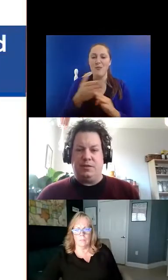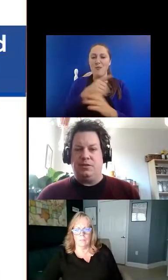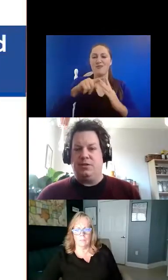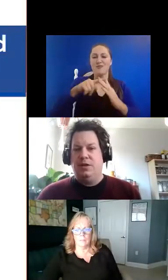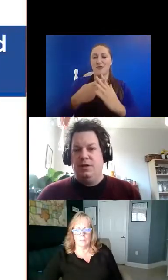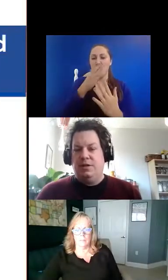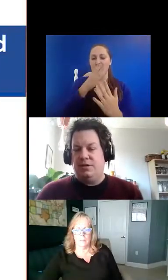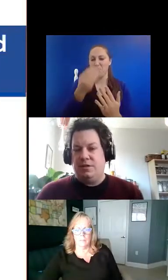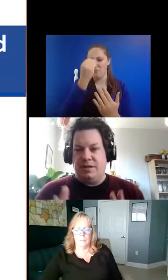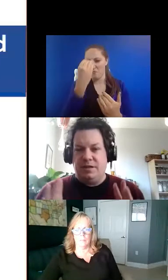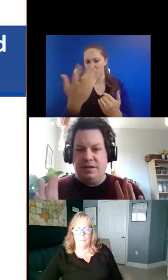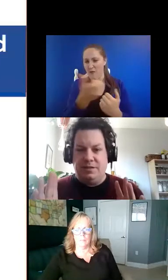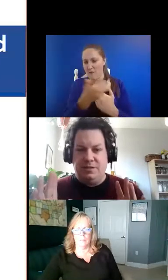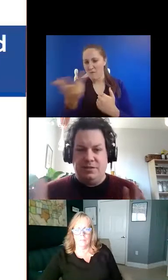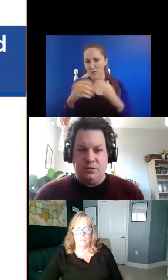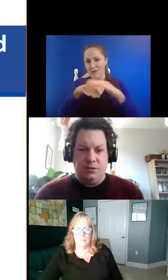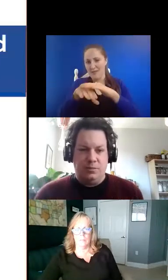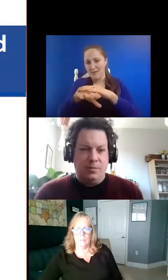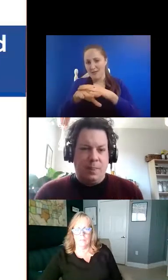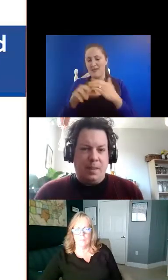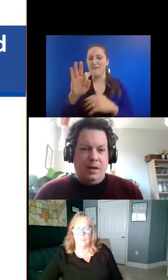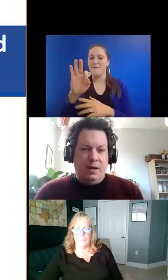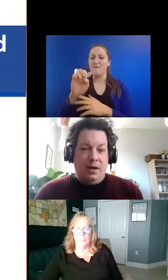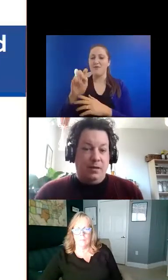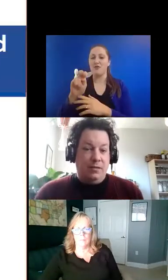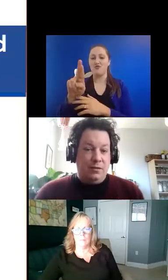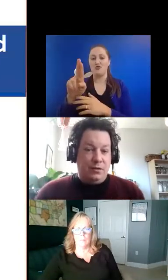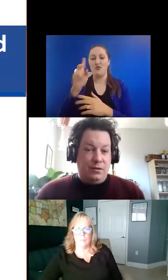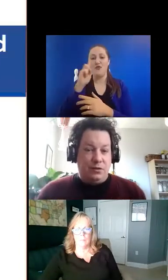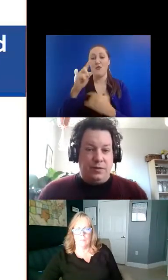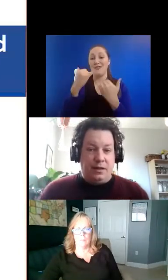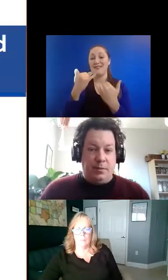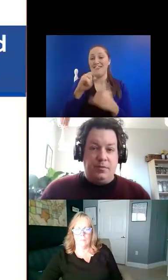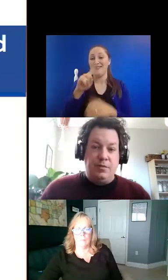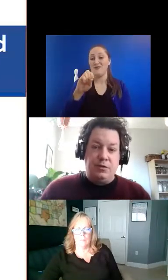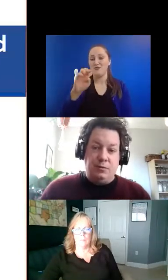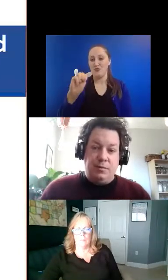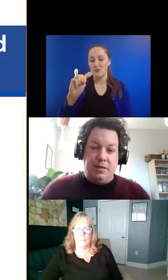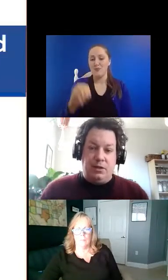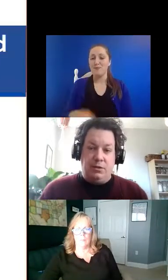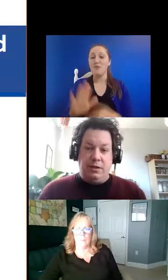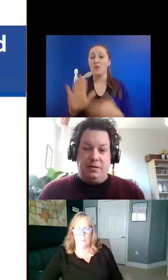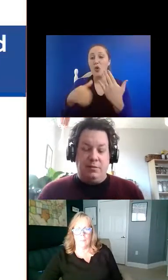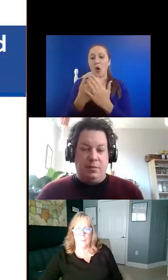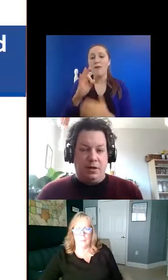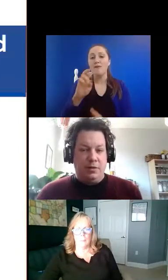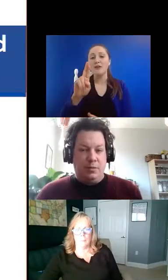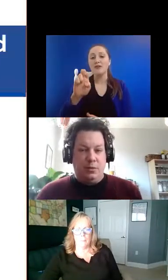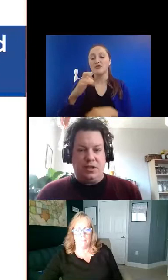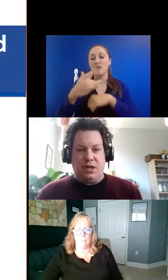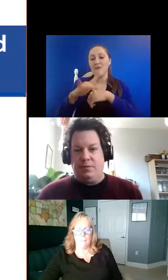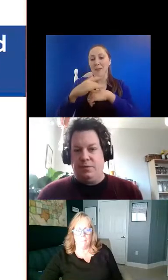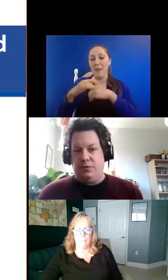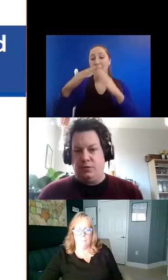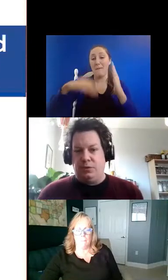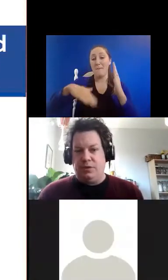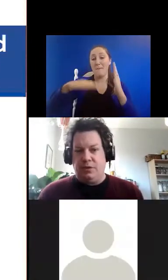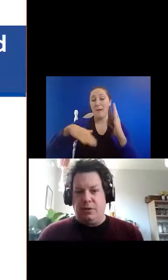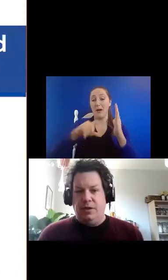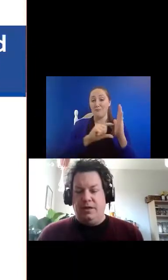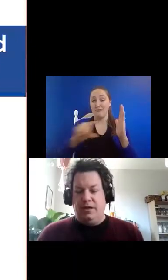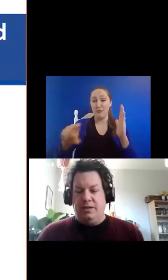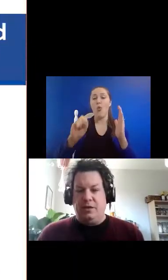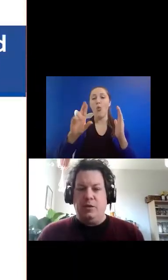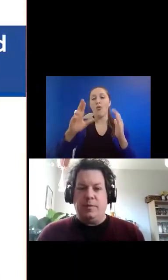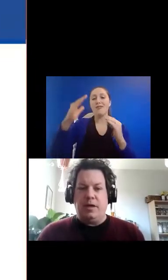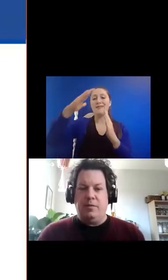accessibility features today in Zoom. All of the features are available from the Zoom menu at the bottom or top of the Zoom